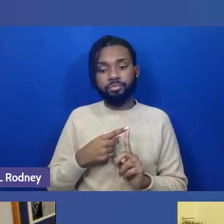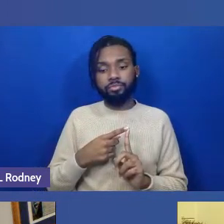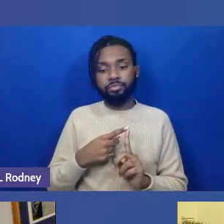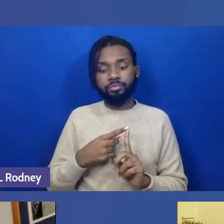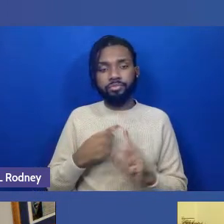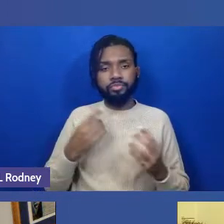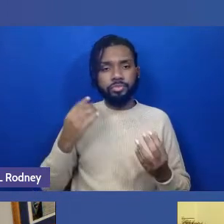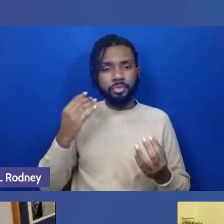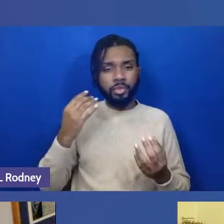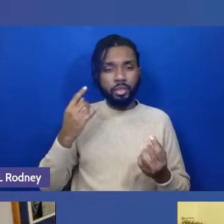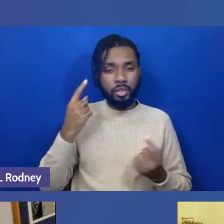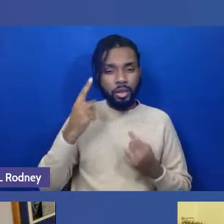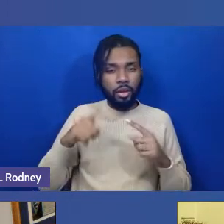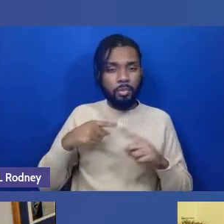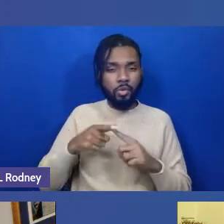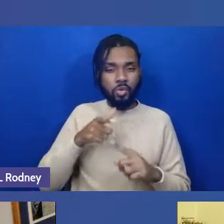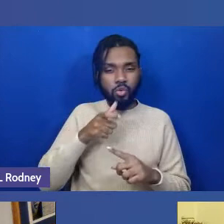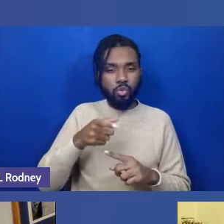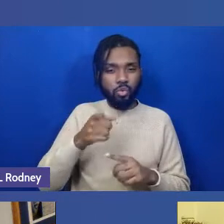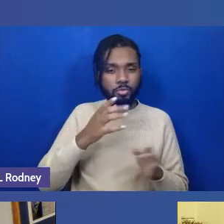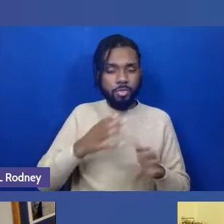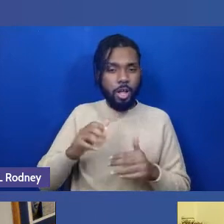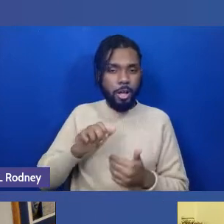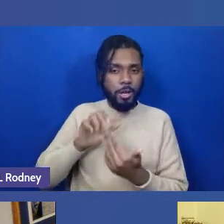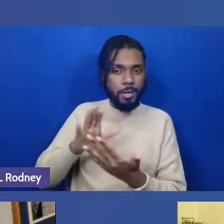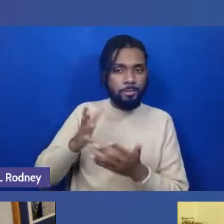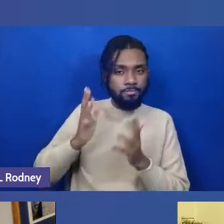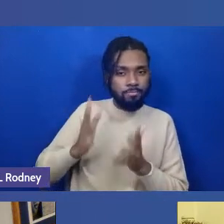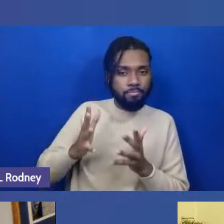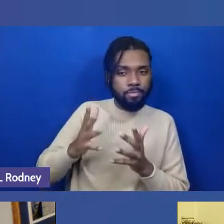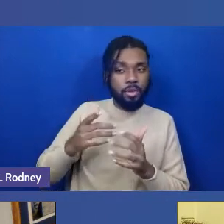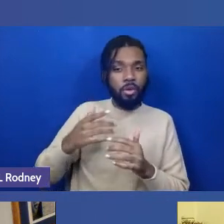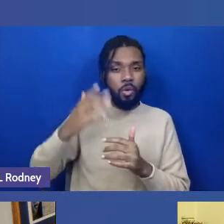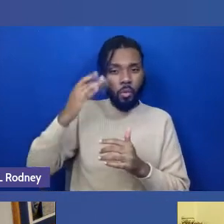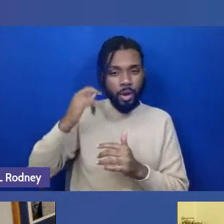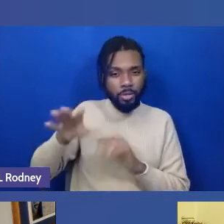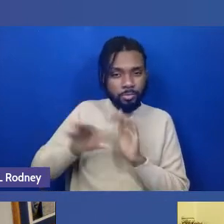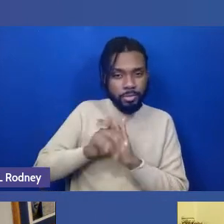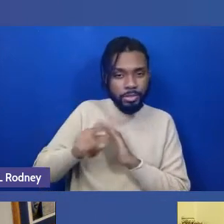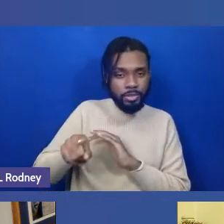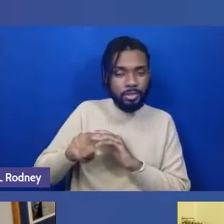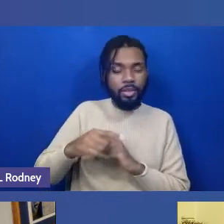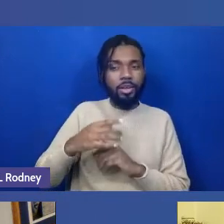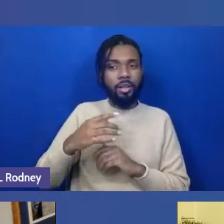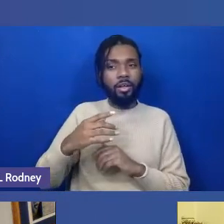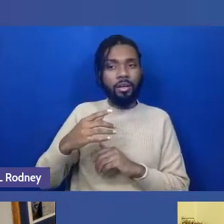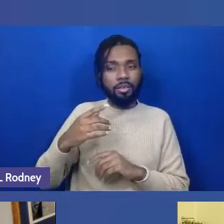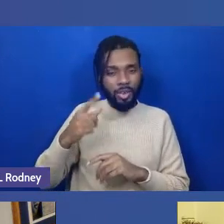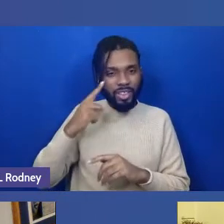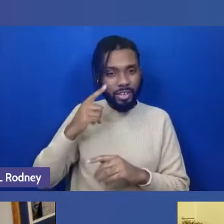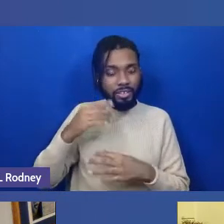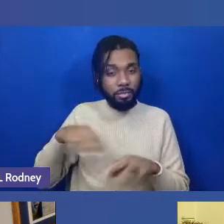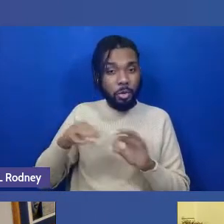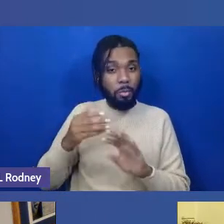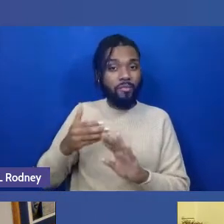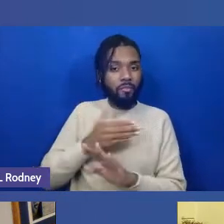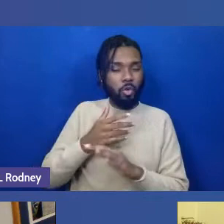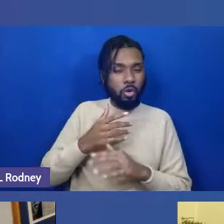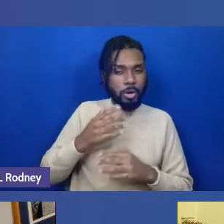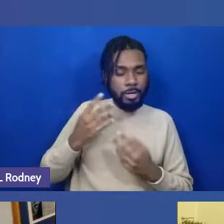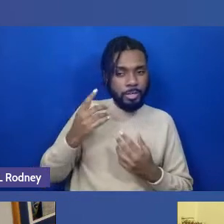who you're talking to and why, and doing some kind of level of choice making before you get there, I think, Tommy, to your point, is so